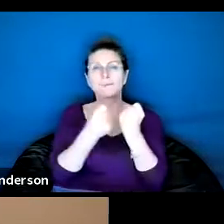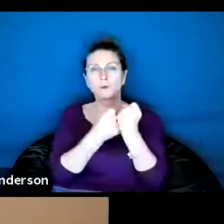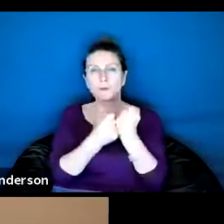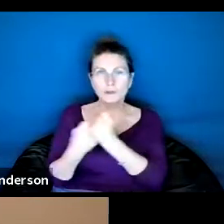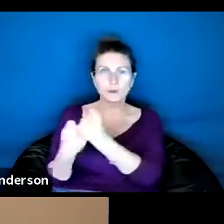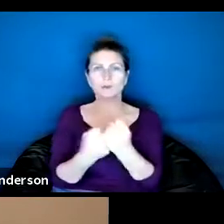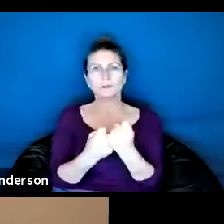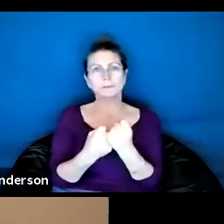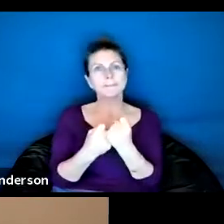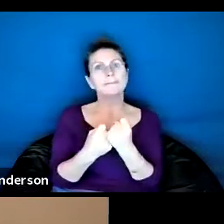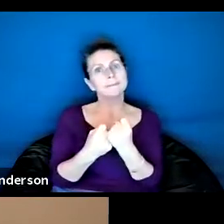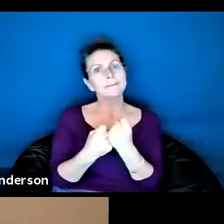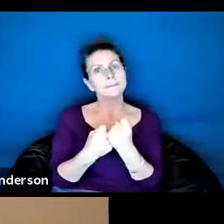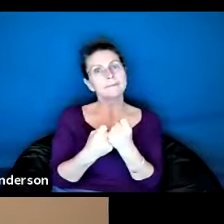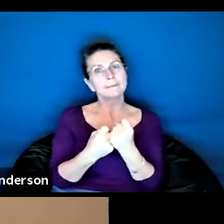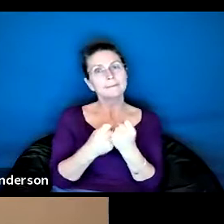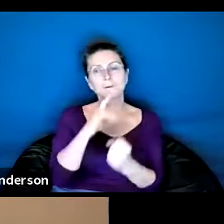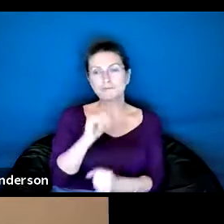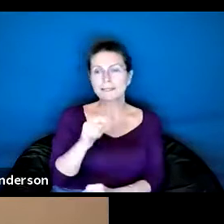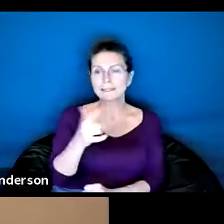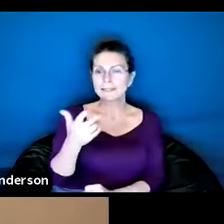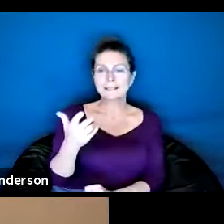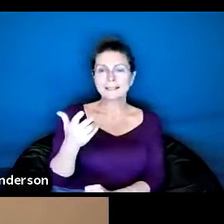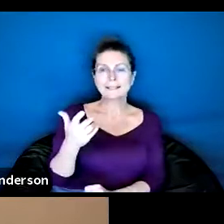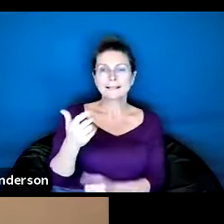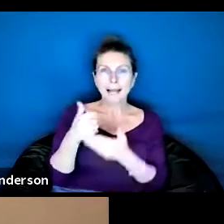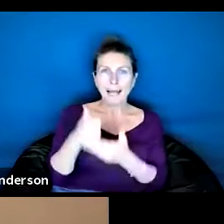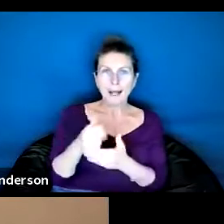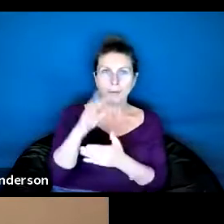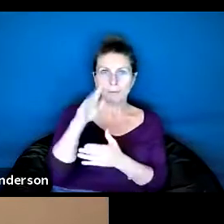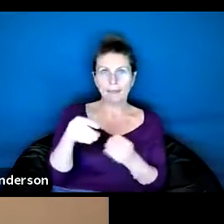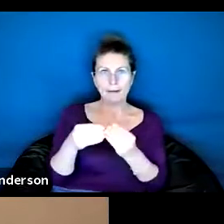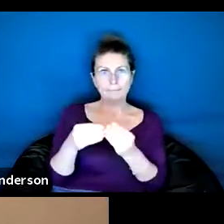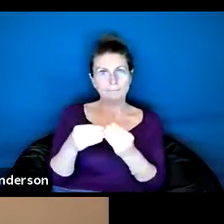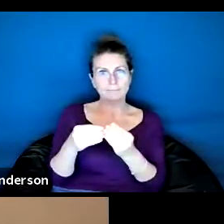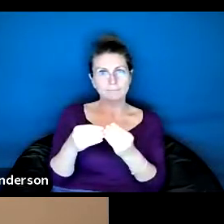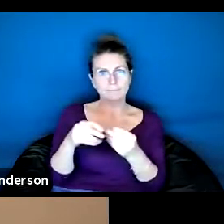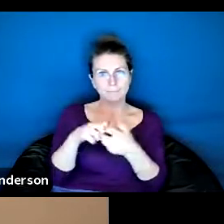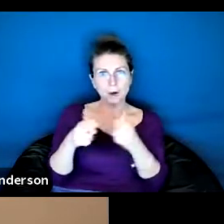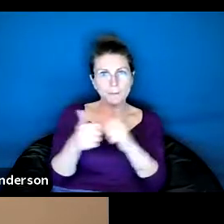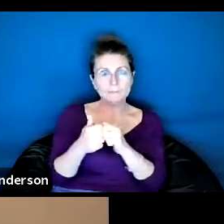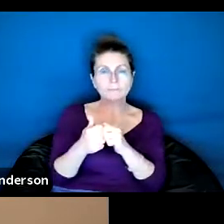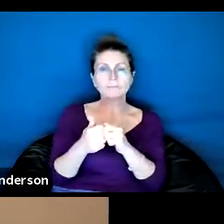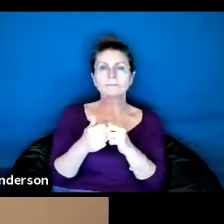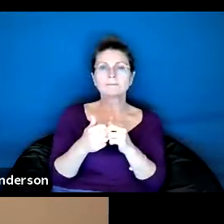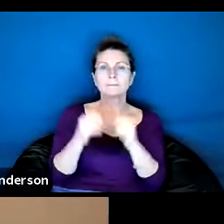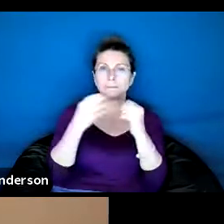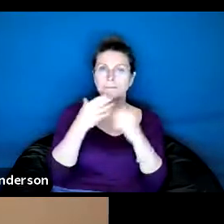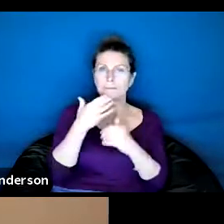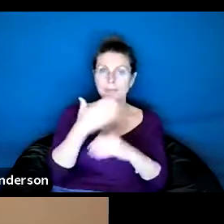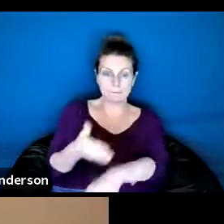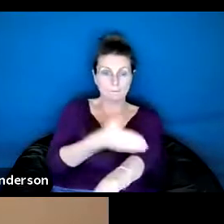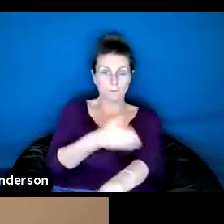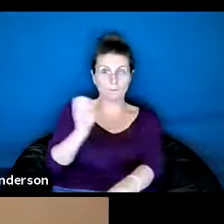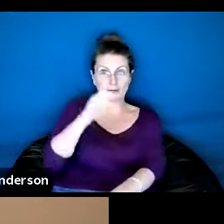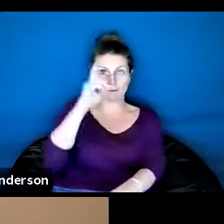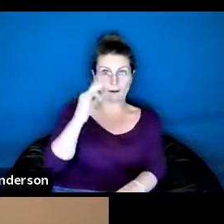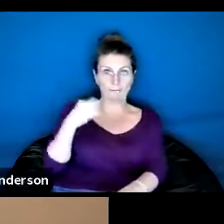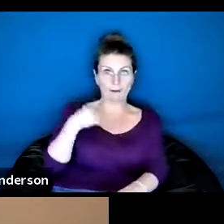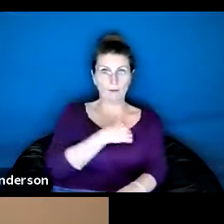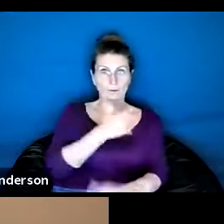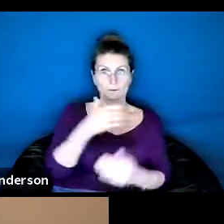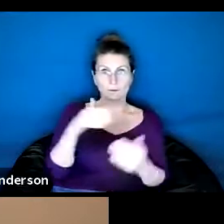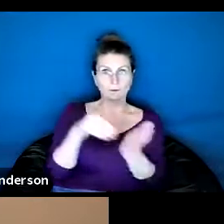areas we really crack that conundrum and understand how better to educate not just our doctors, but